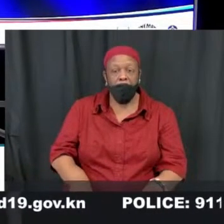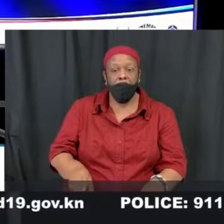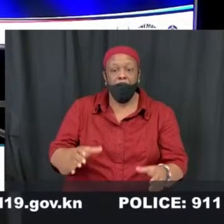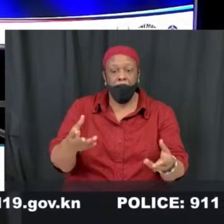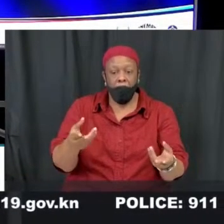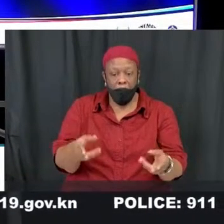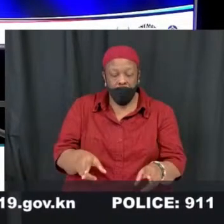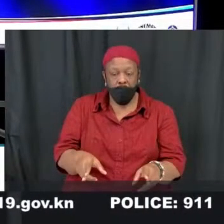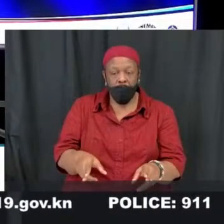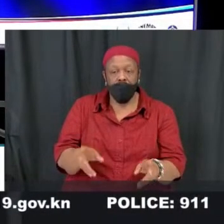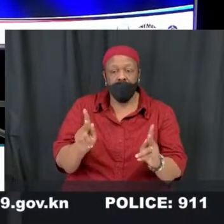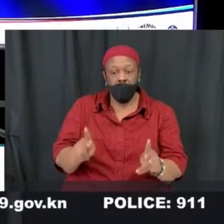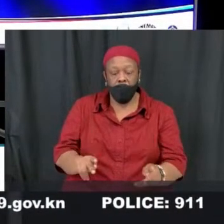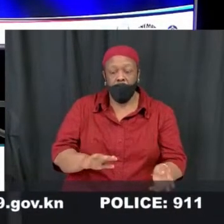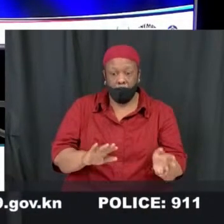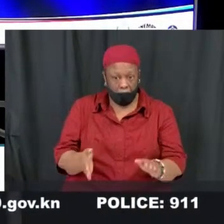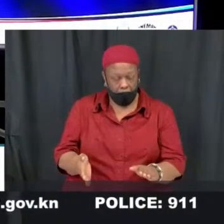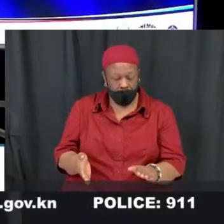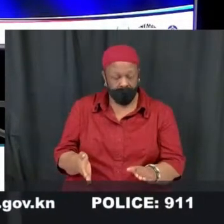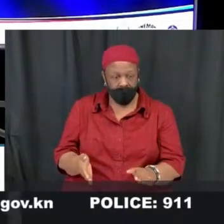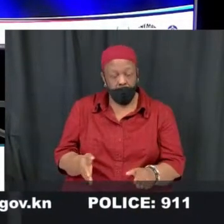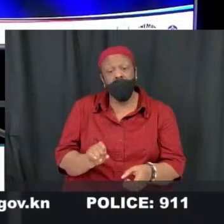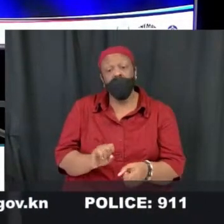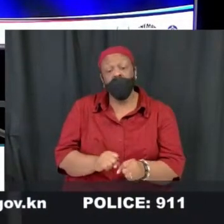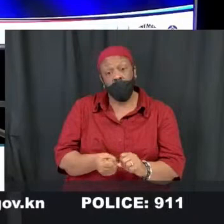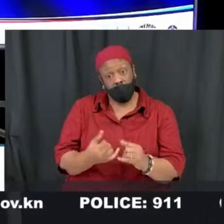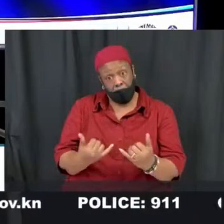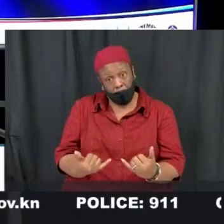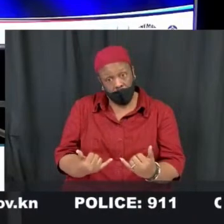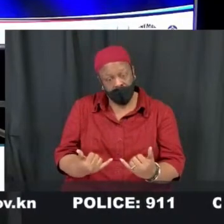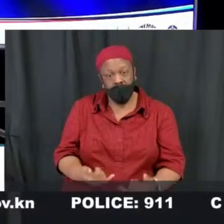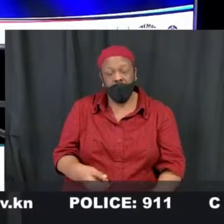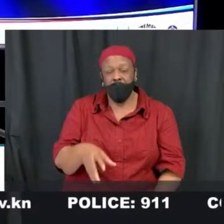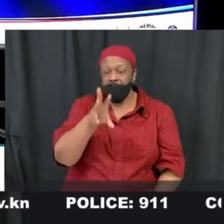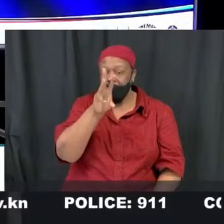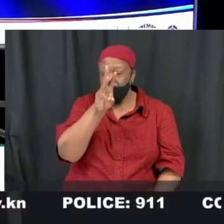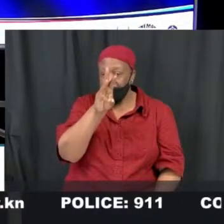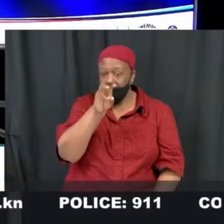So far, more than 60% of our adults have rolled up their